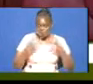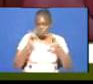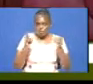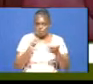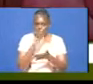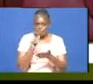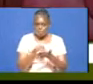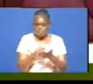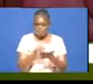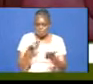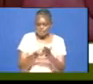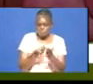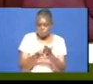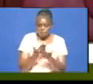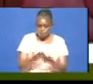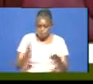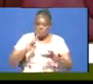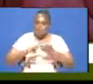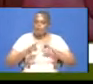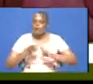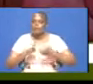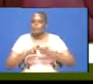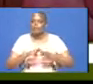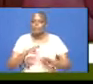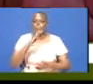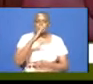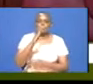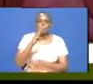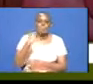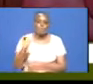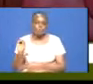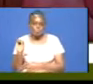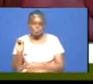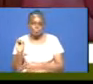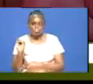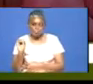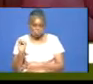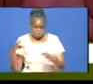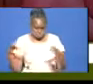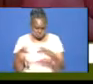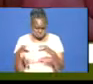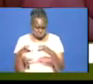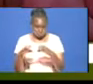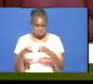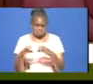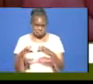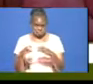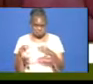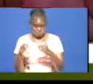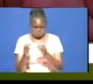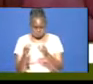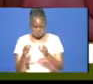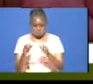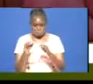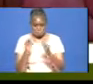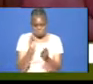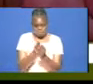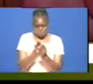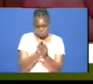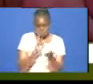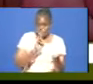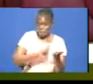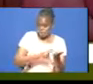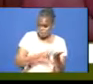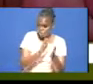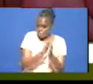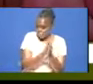of financial matters relating to community groups. Madam Speaker, this includes maintenance of the records. Sometimes you